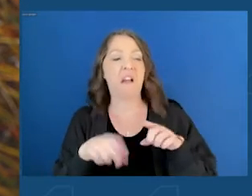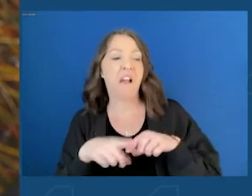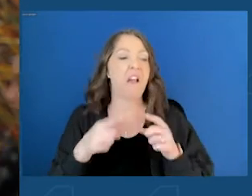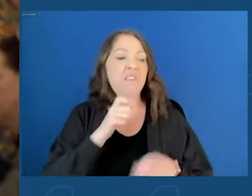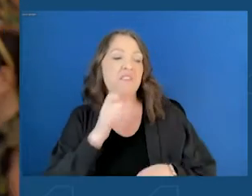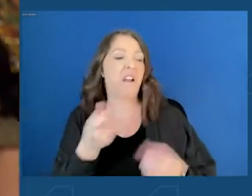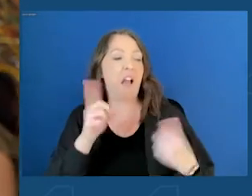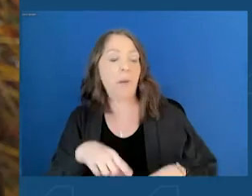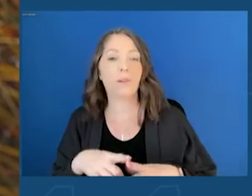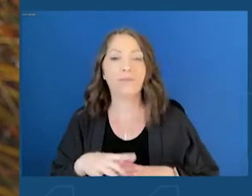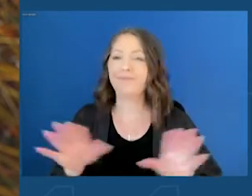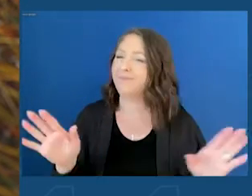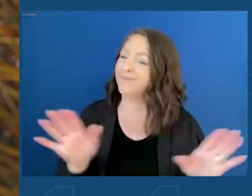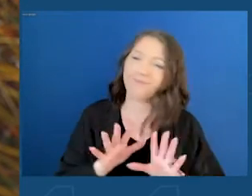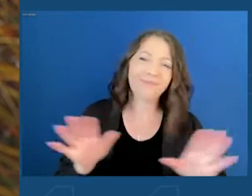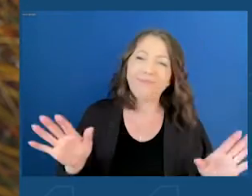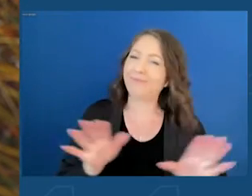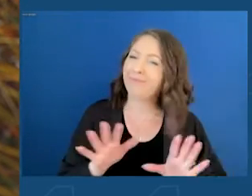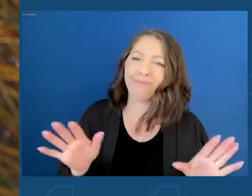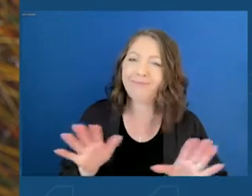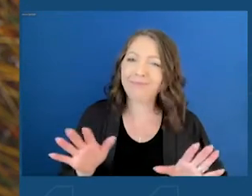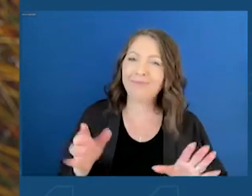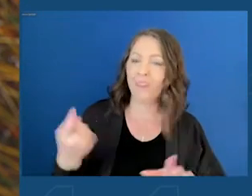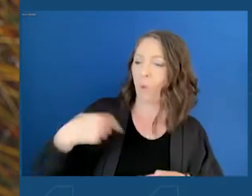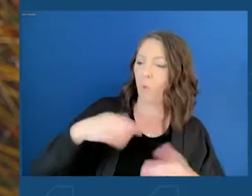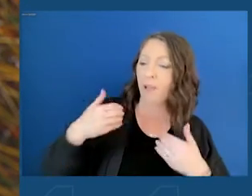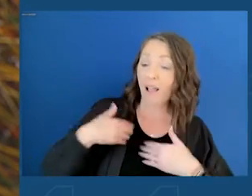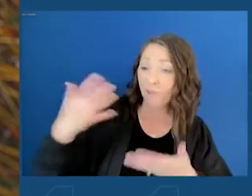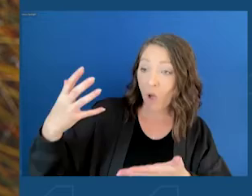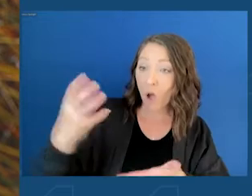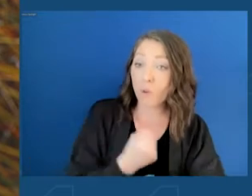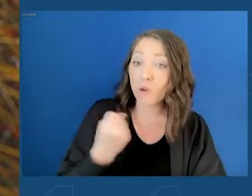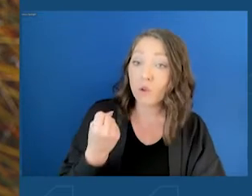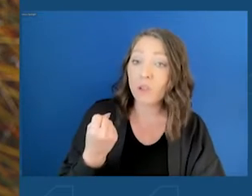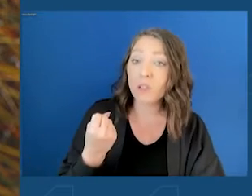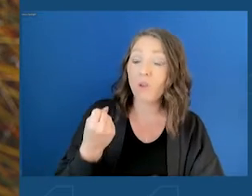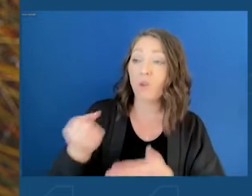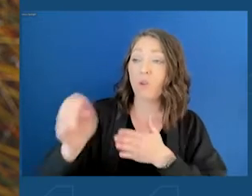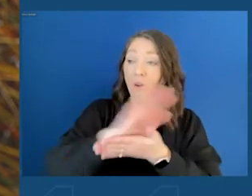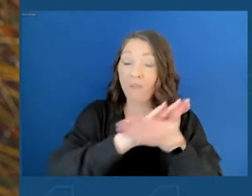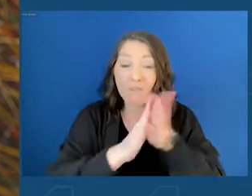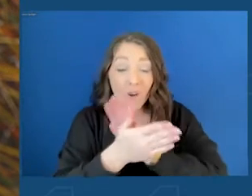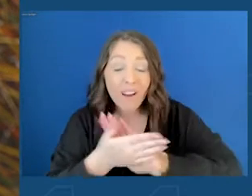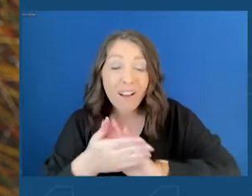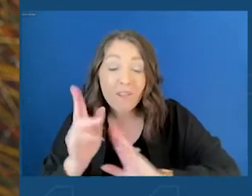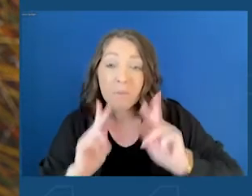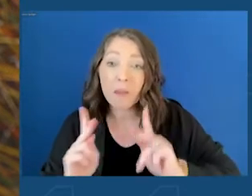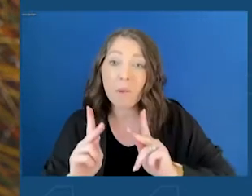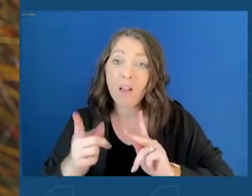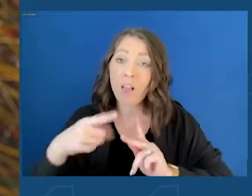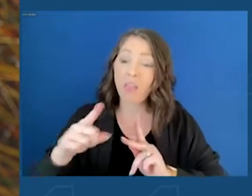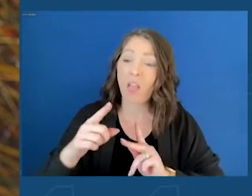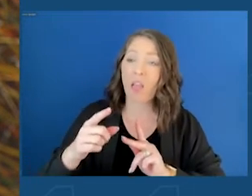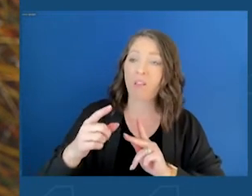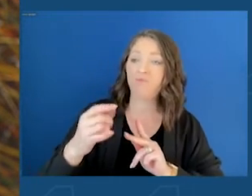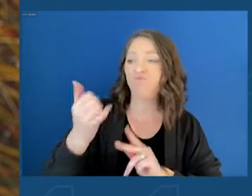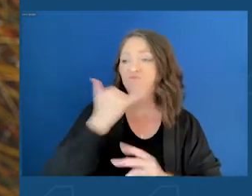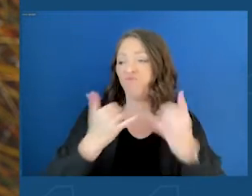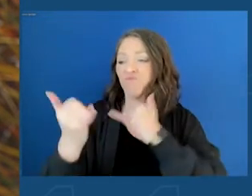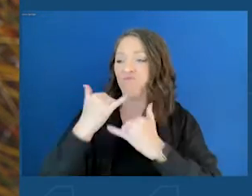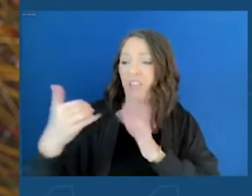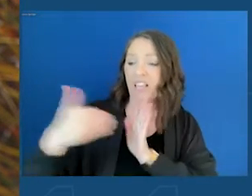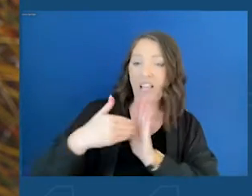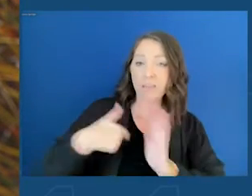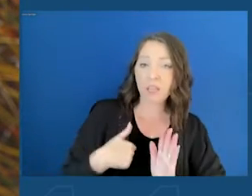shield. Because if we had the opportunity to forgive those who have wronged us, if they showed us that they